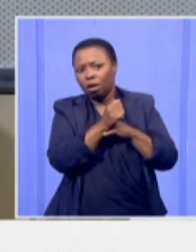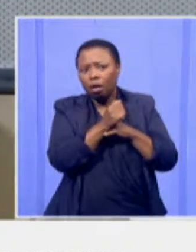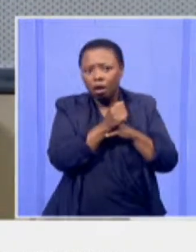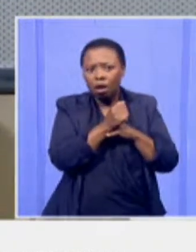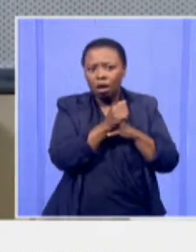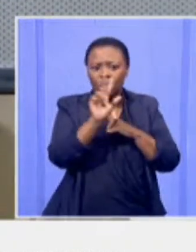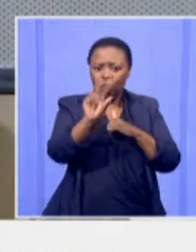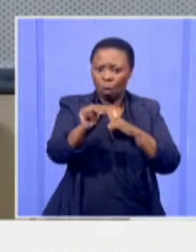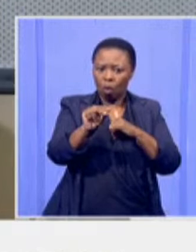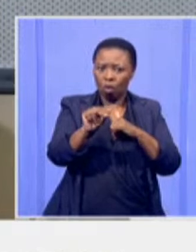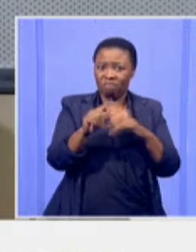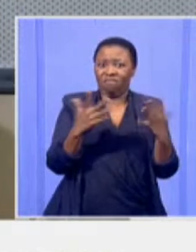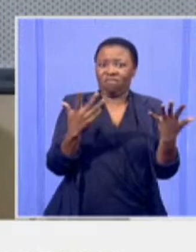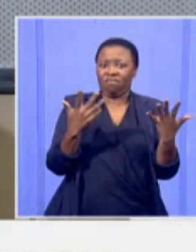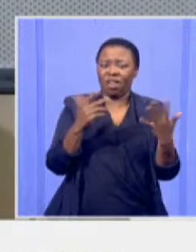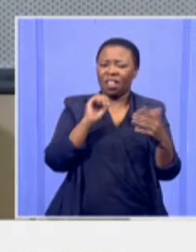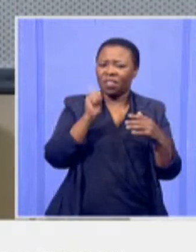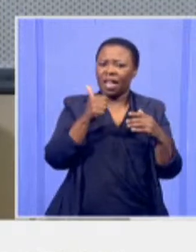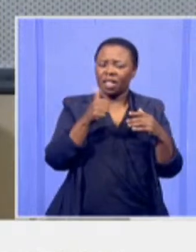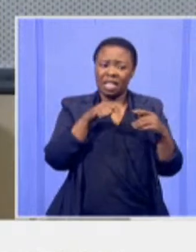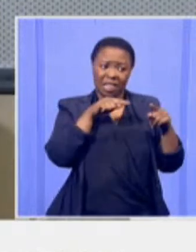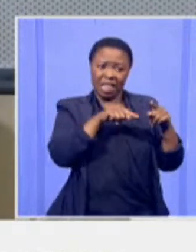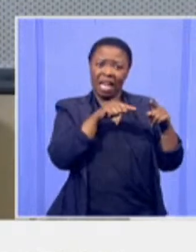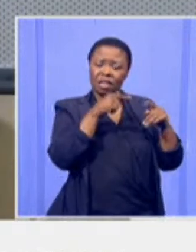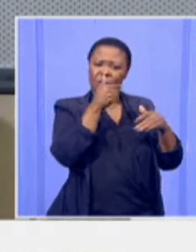convenient, that formula is not applicable.